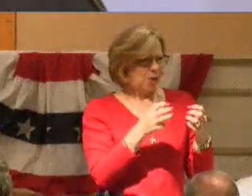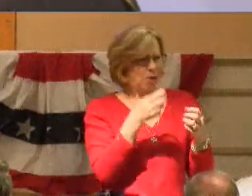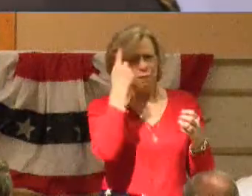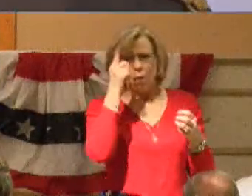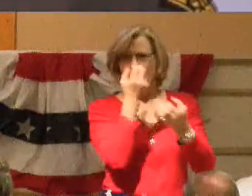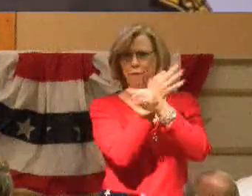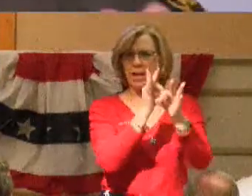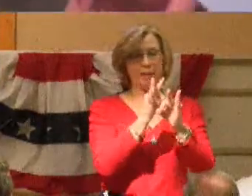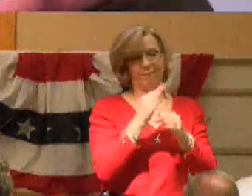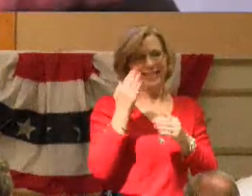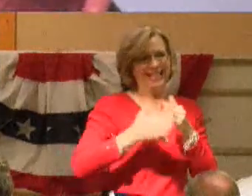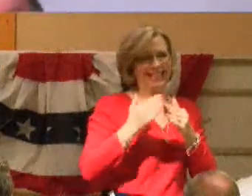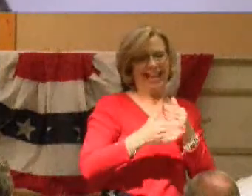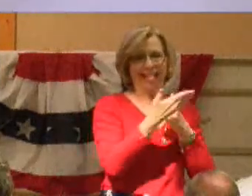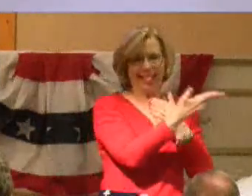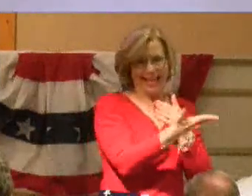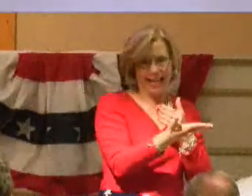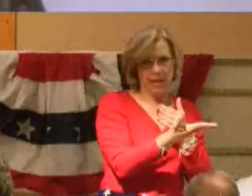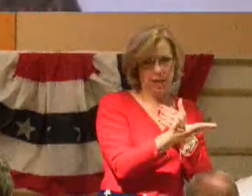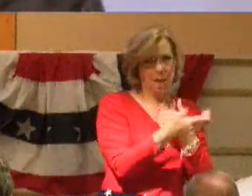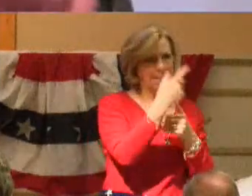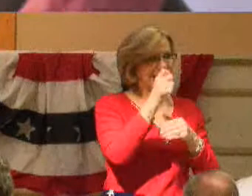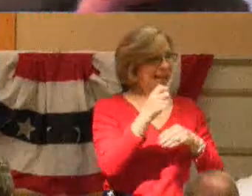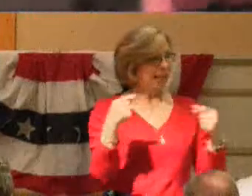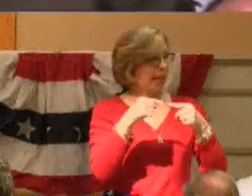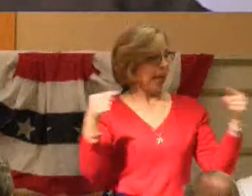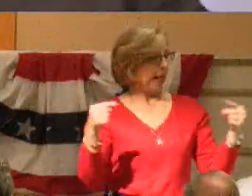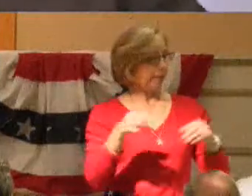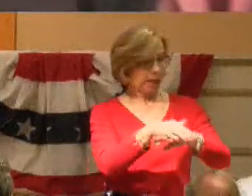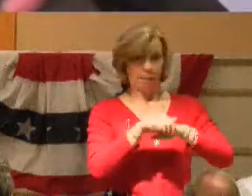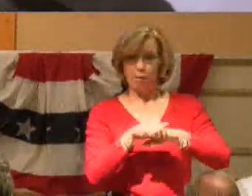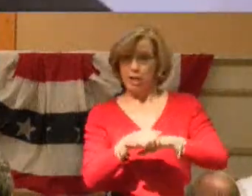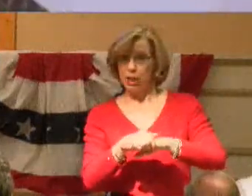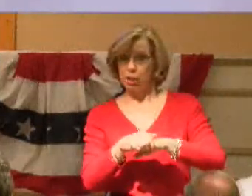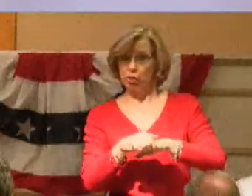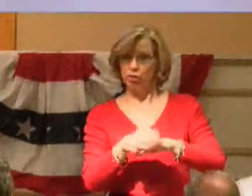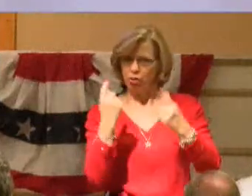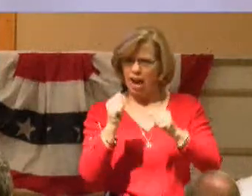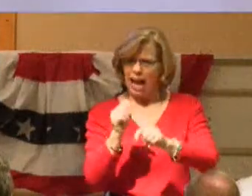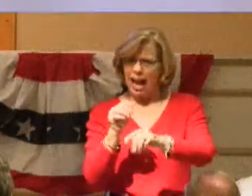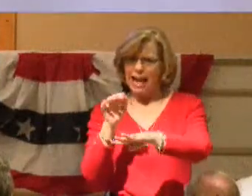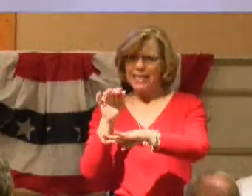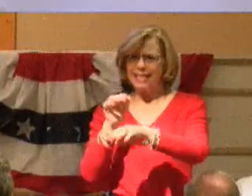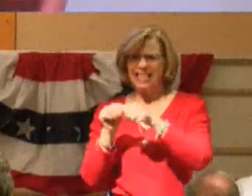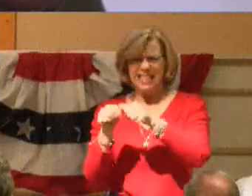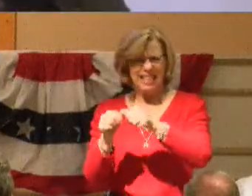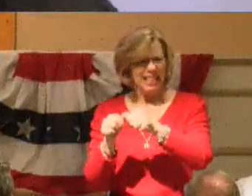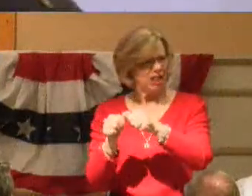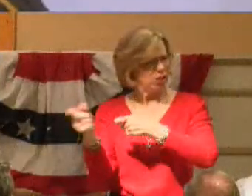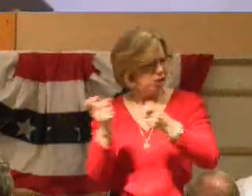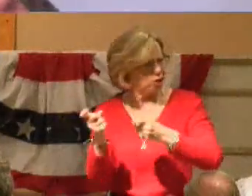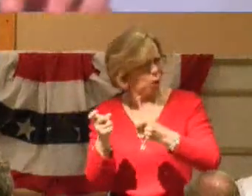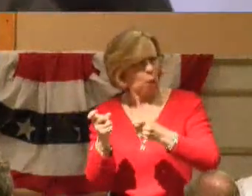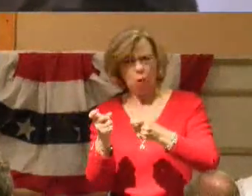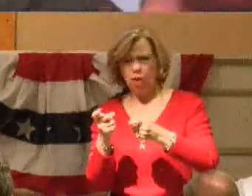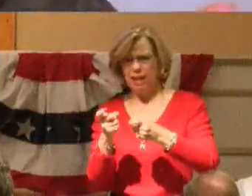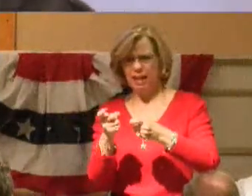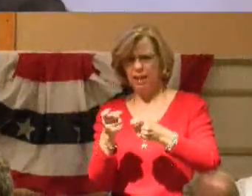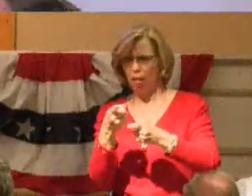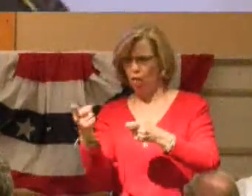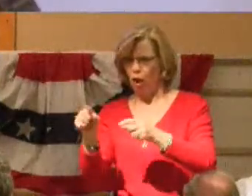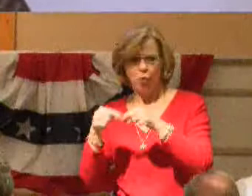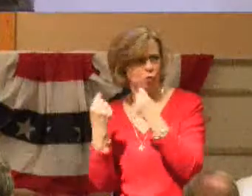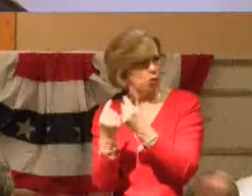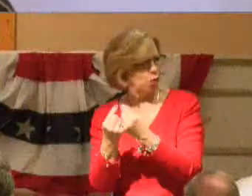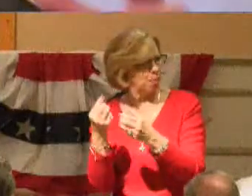this point because the enemy, British, and kept their hands up on the people of the colonists and still tried to do